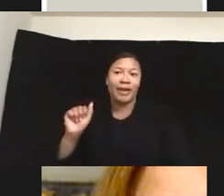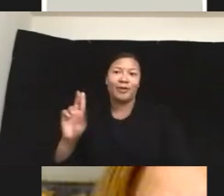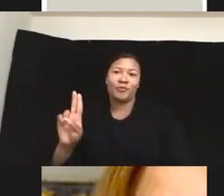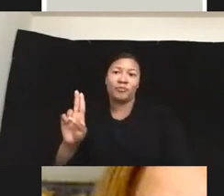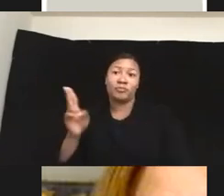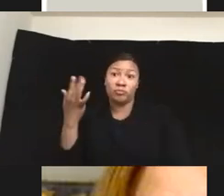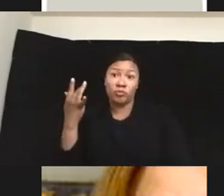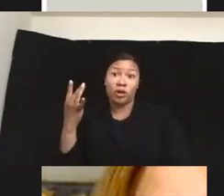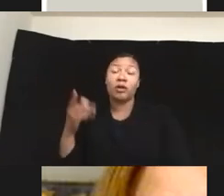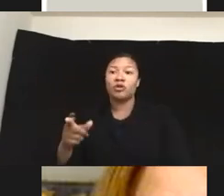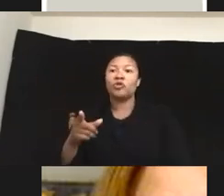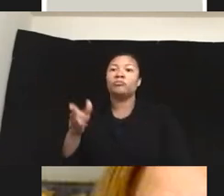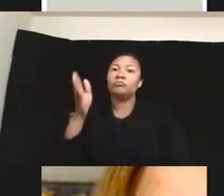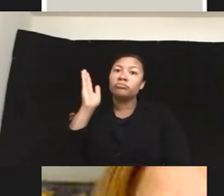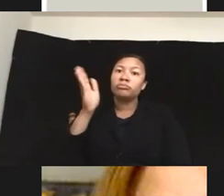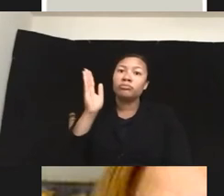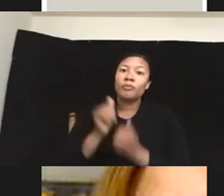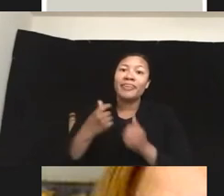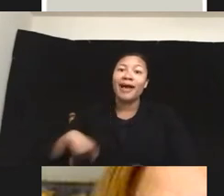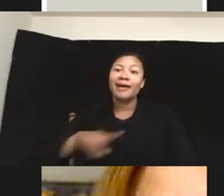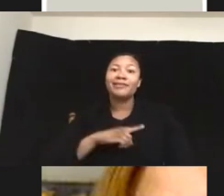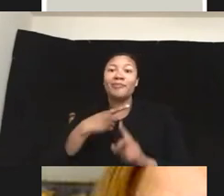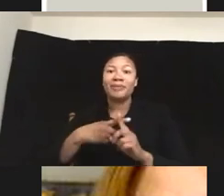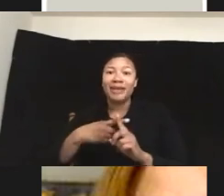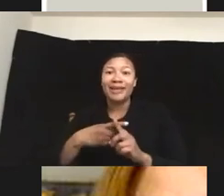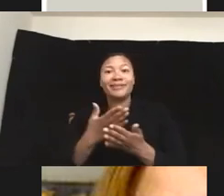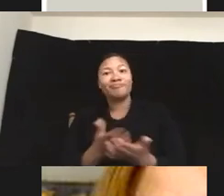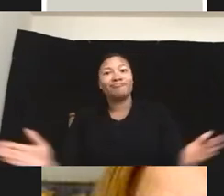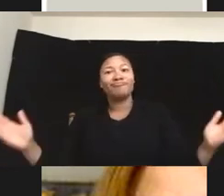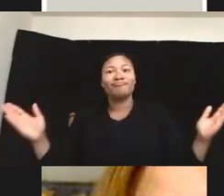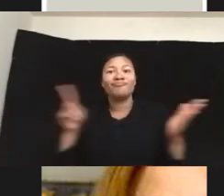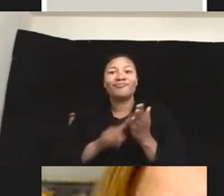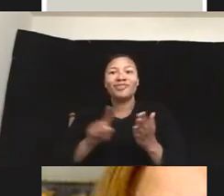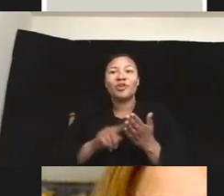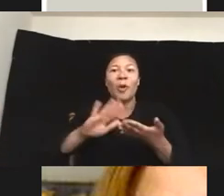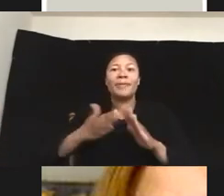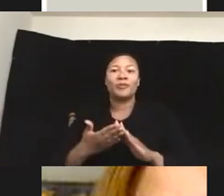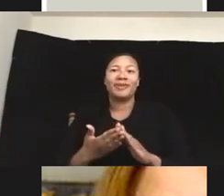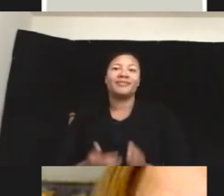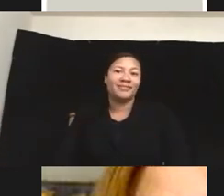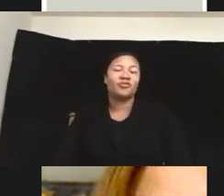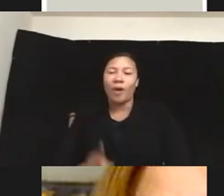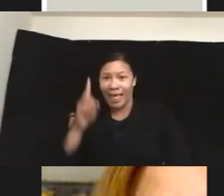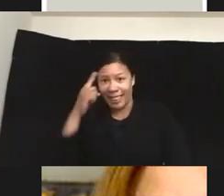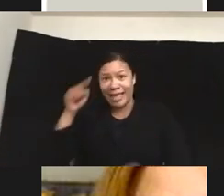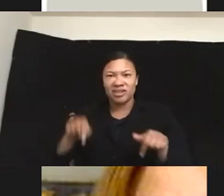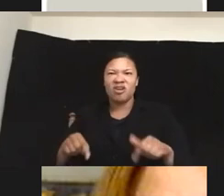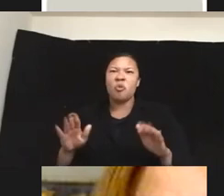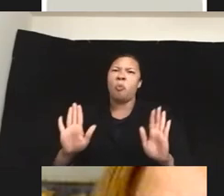speaking to us as well as to the larger intellectual community. So I think this would be a wonderful